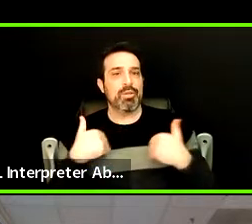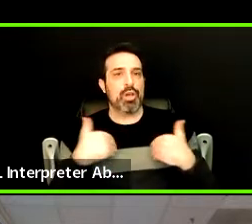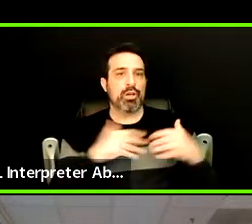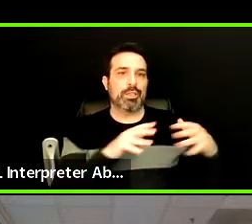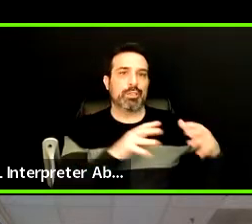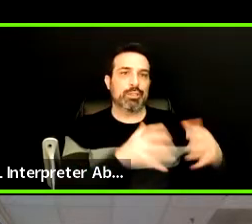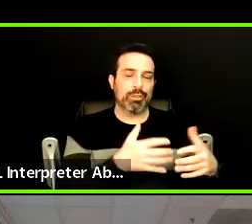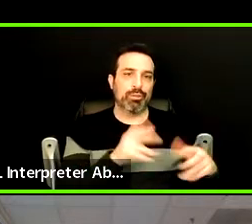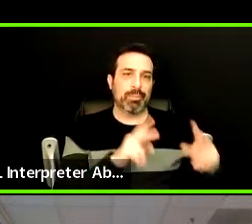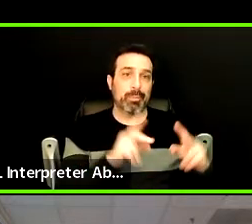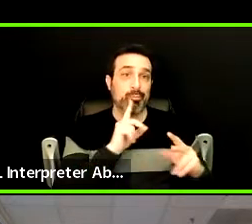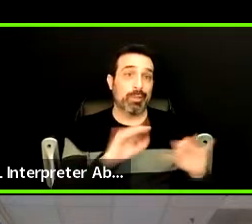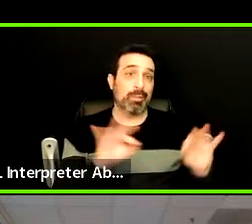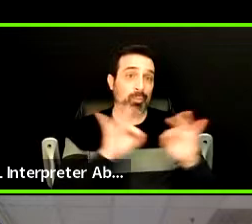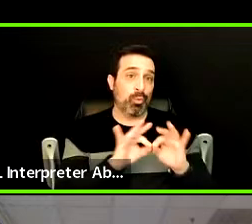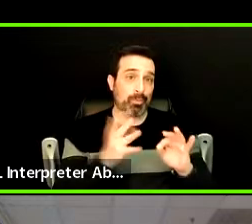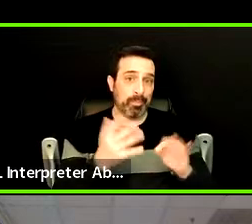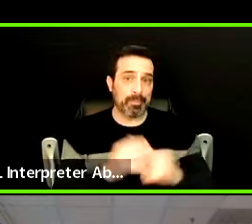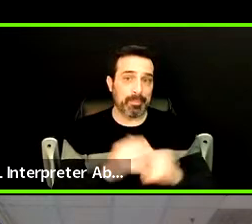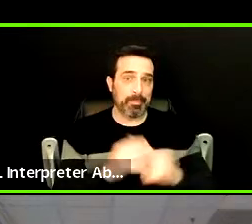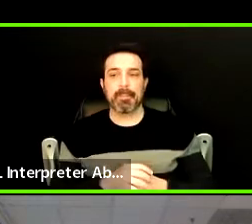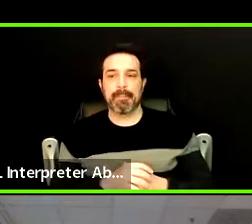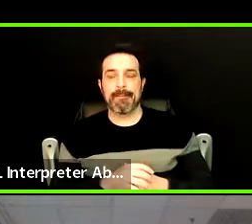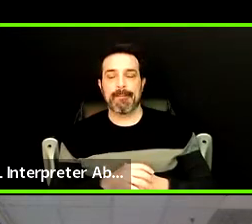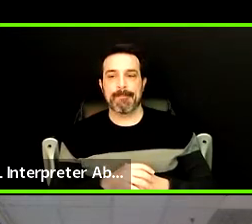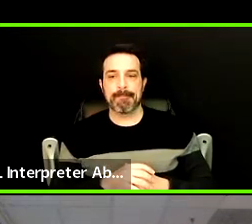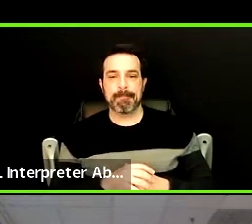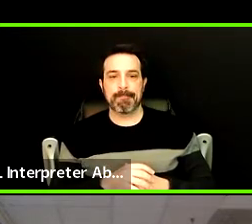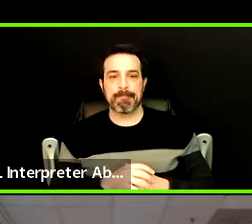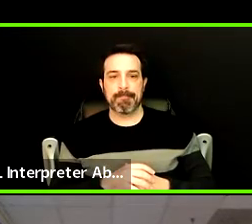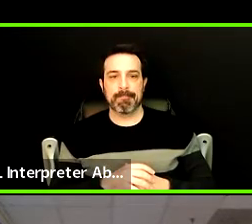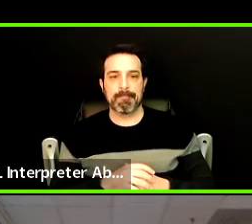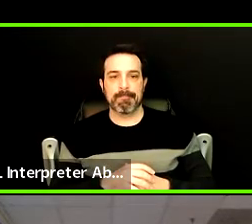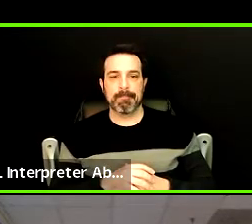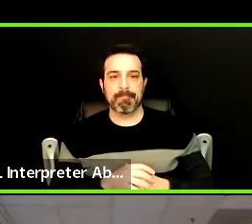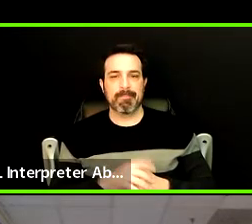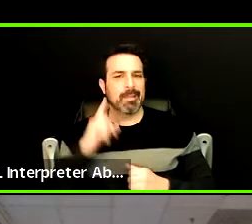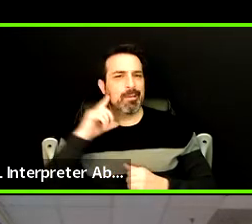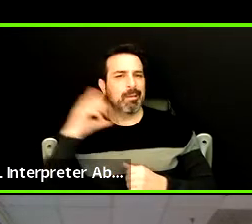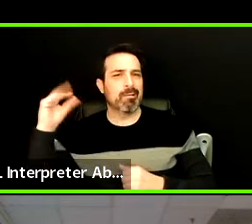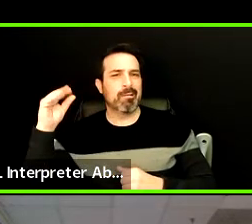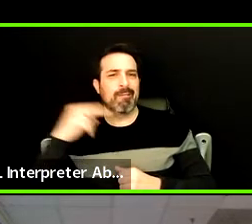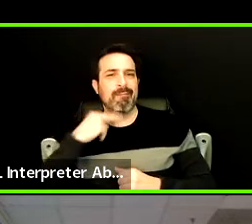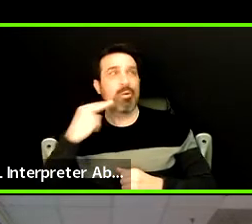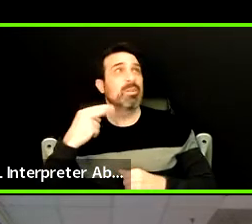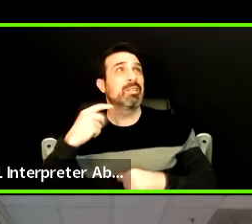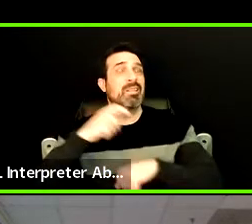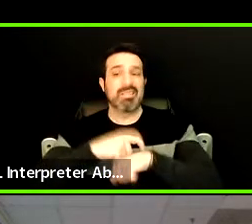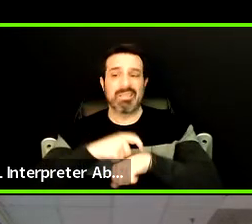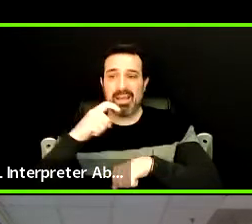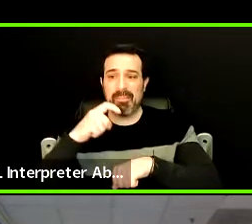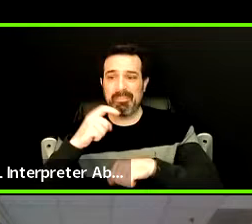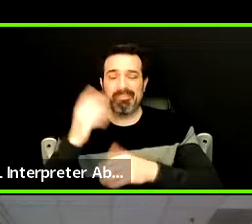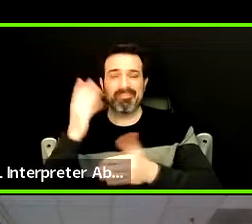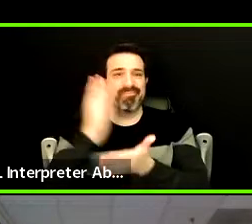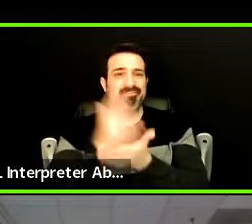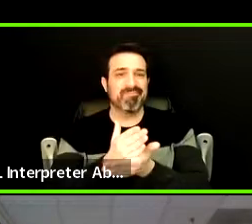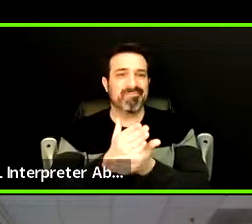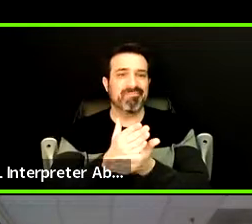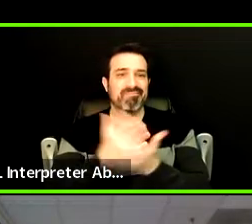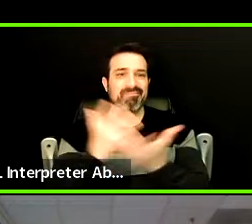of people is going to be really important. And then related to sorry, Farley, I'm sorry, we're at time, so I'm gonna have to